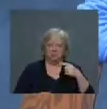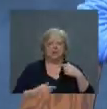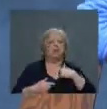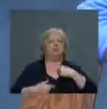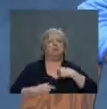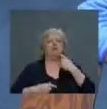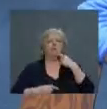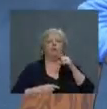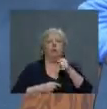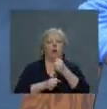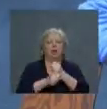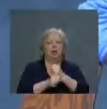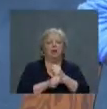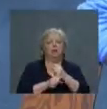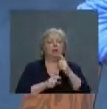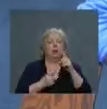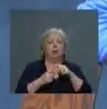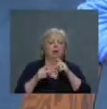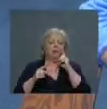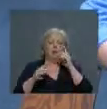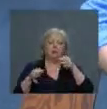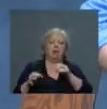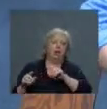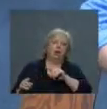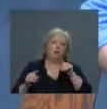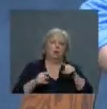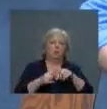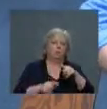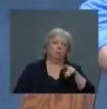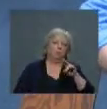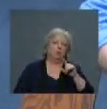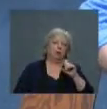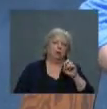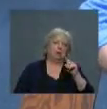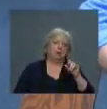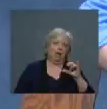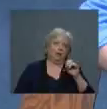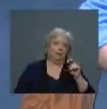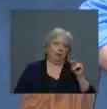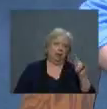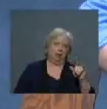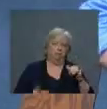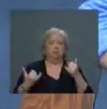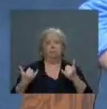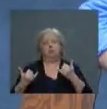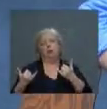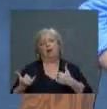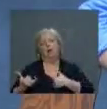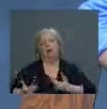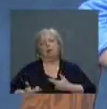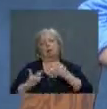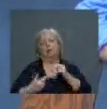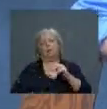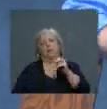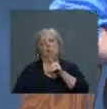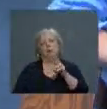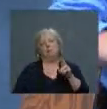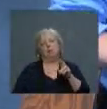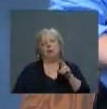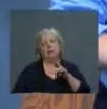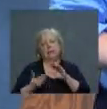Bridge. And I worked there 15 years. And now I've been working at North Little Rock City Street Department for about 5 months